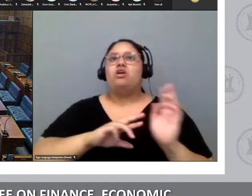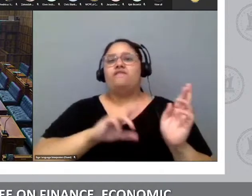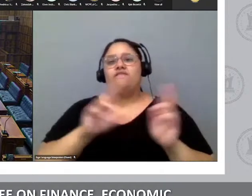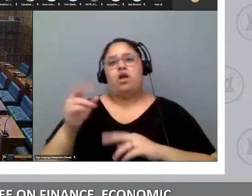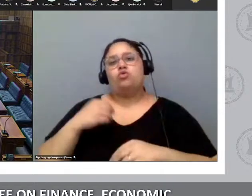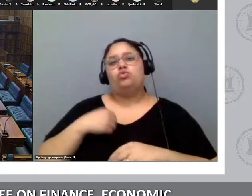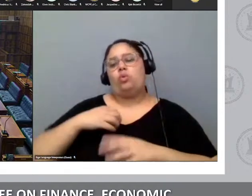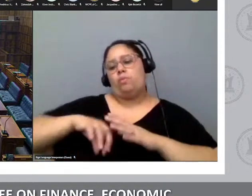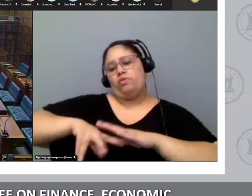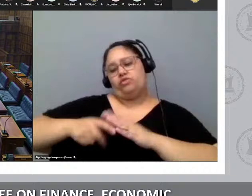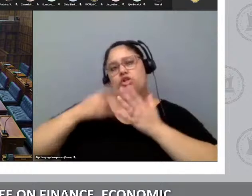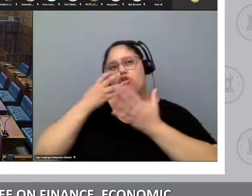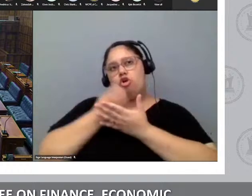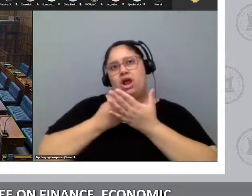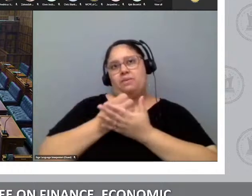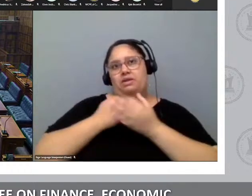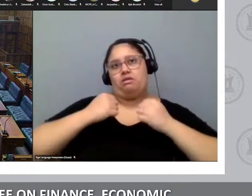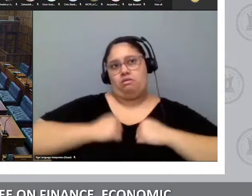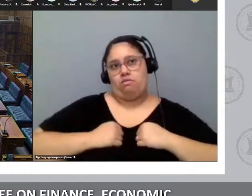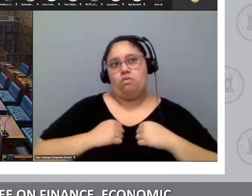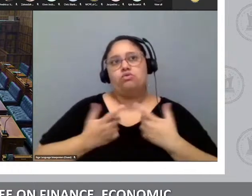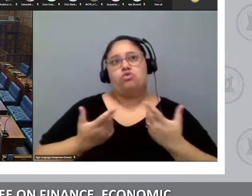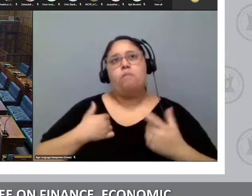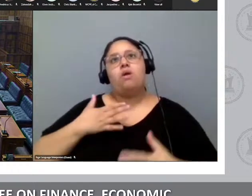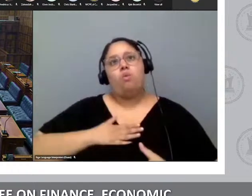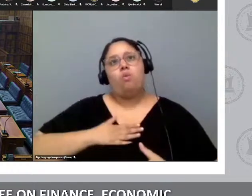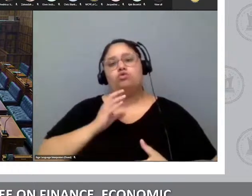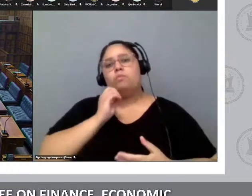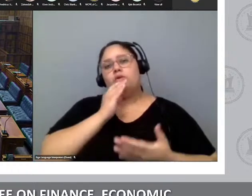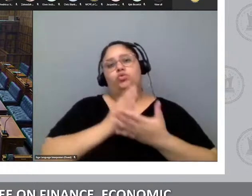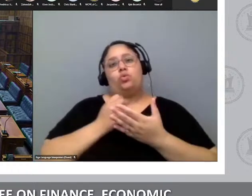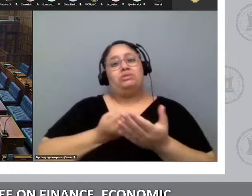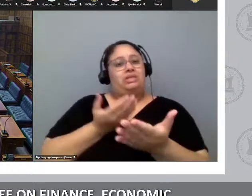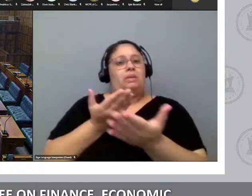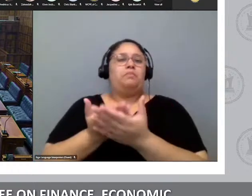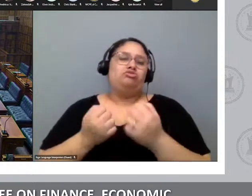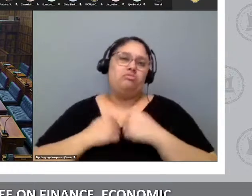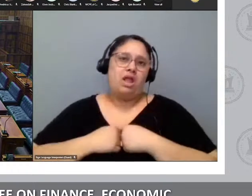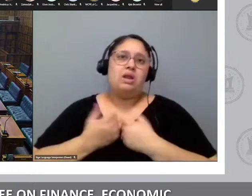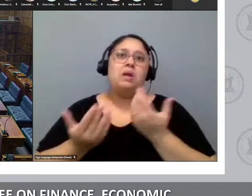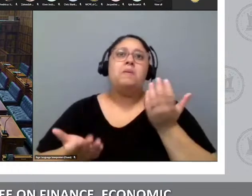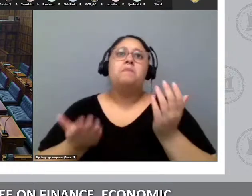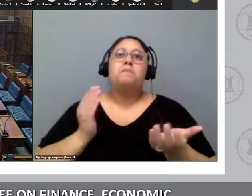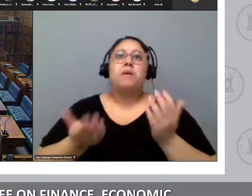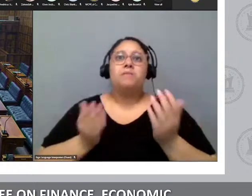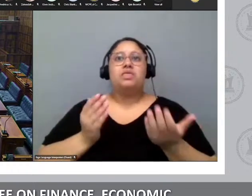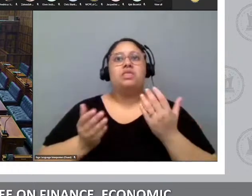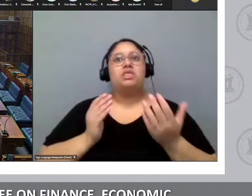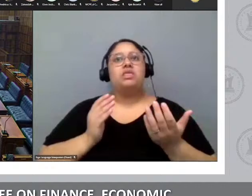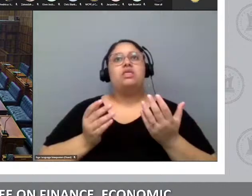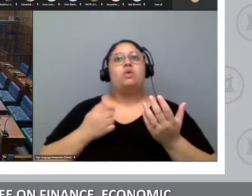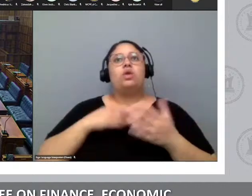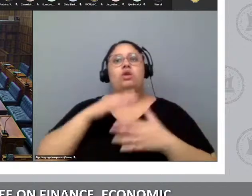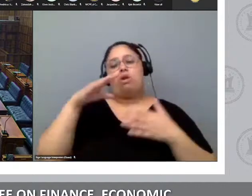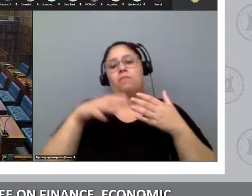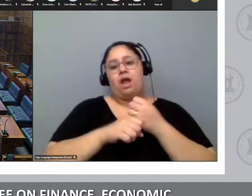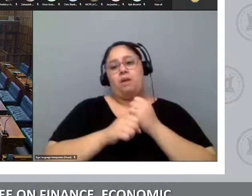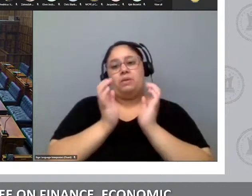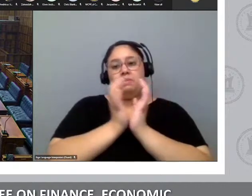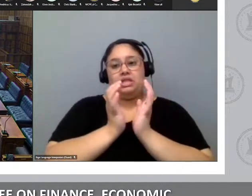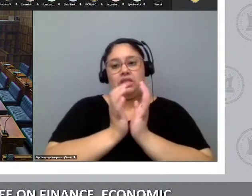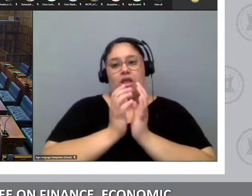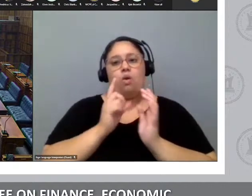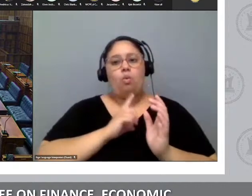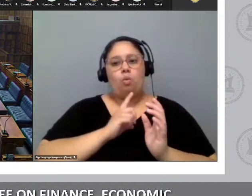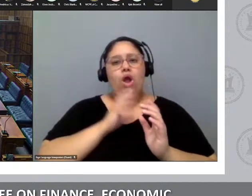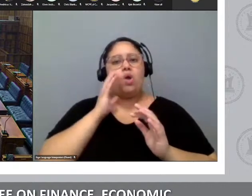provincial economy as it were so I would like to make that submission chair perhaps um as we conclude the meeting so that